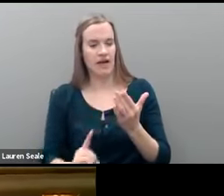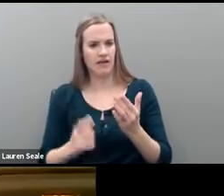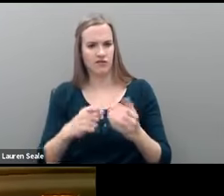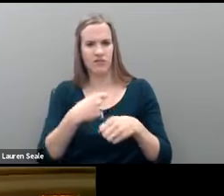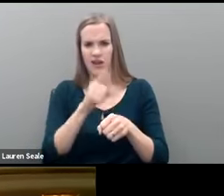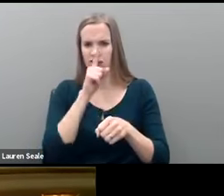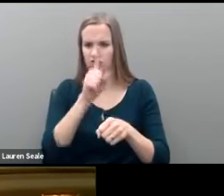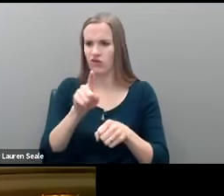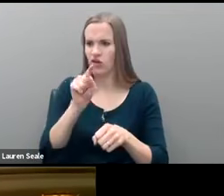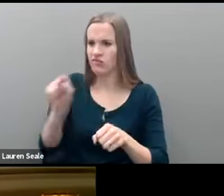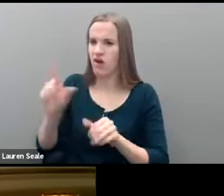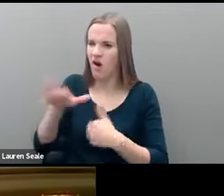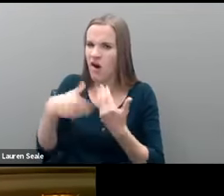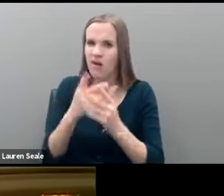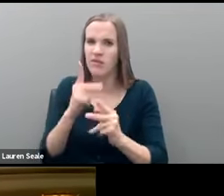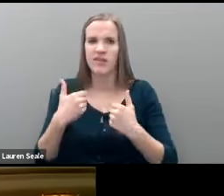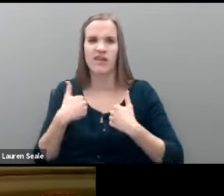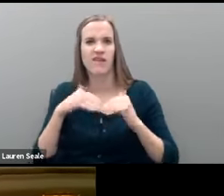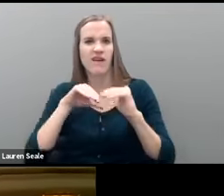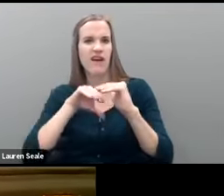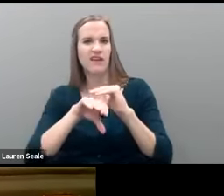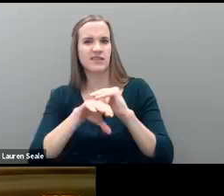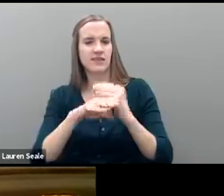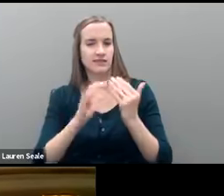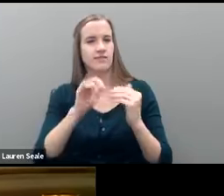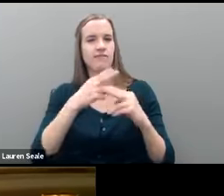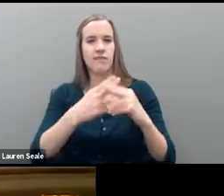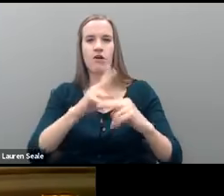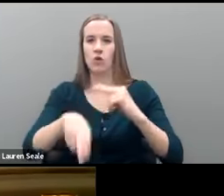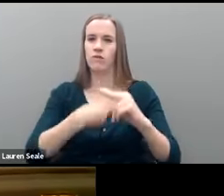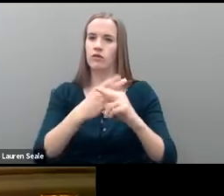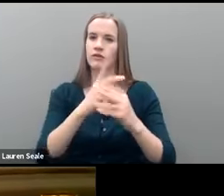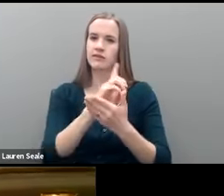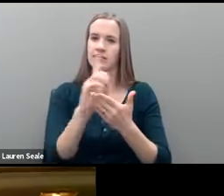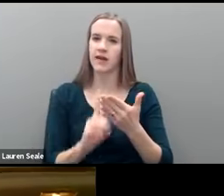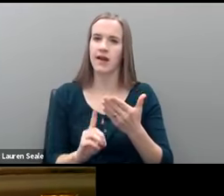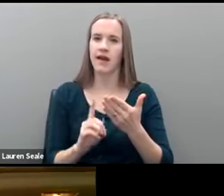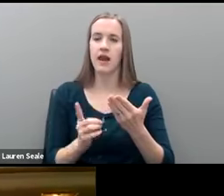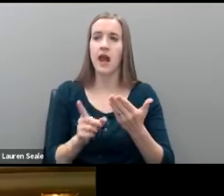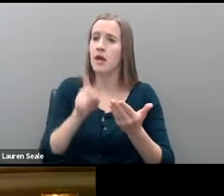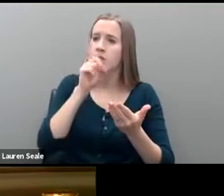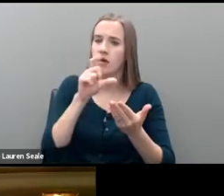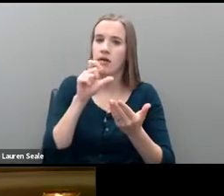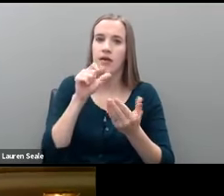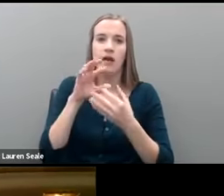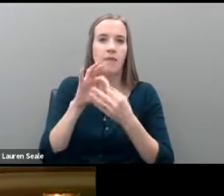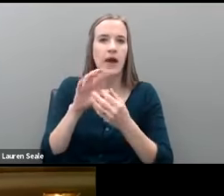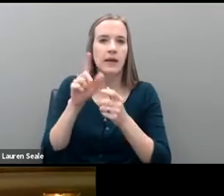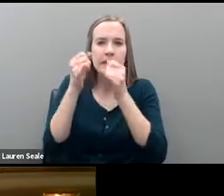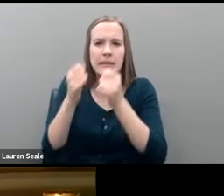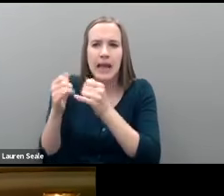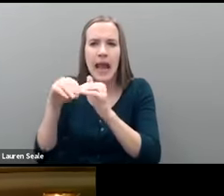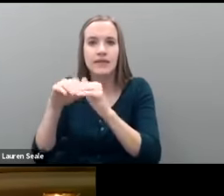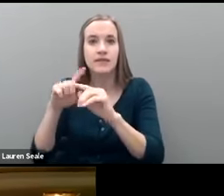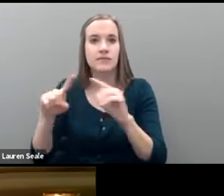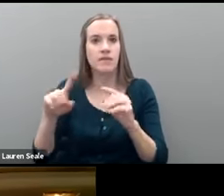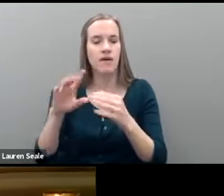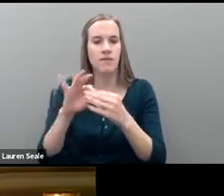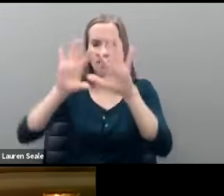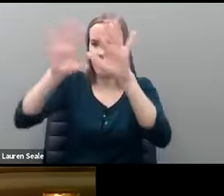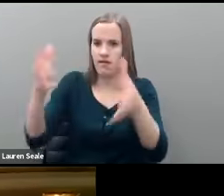the individual, it's really about the design of the environment. And that's really where my heart is at. And